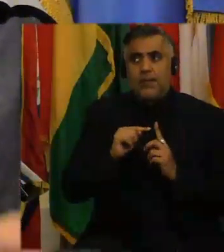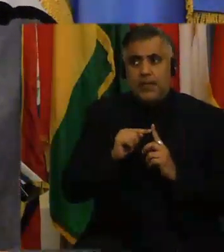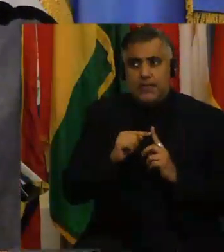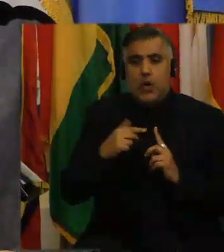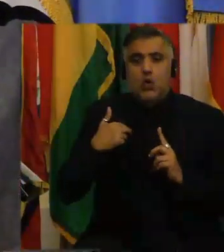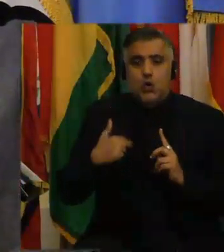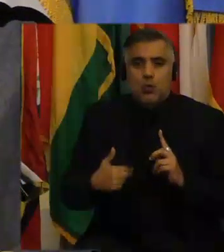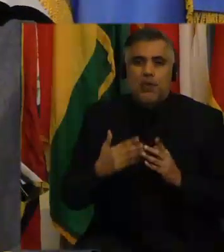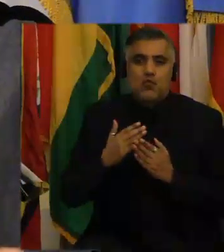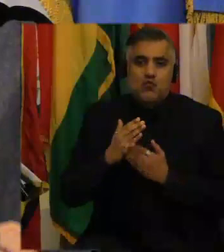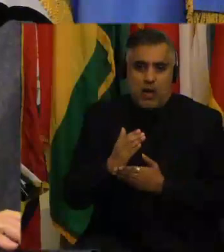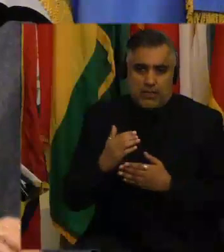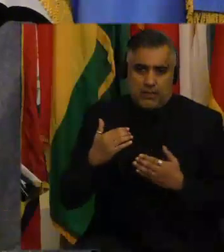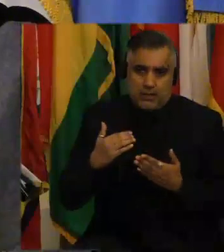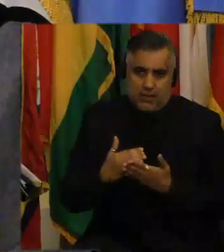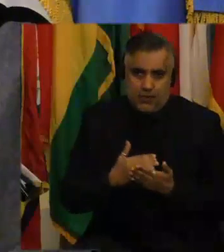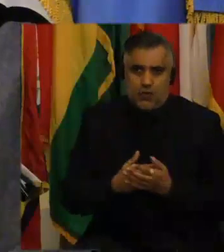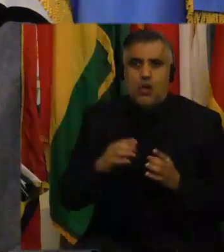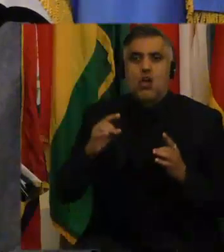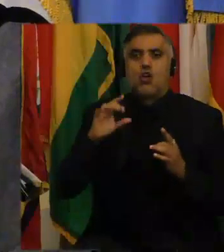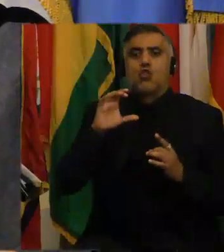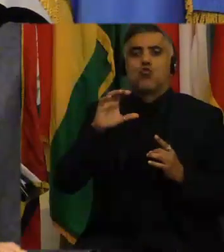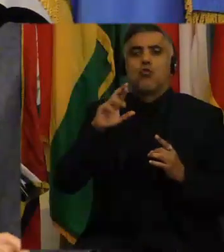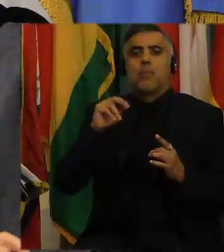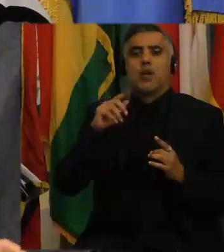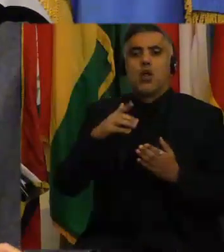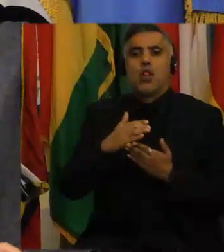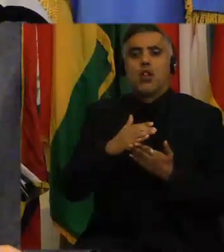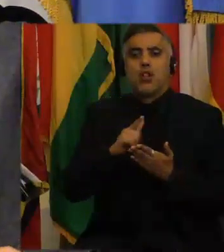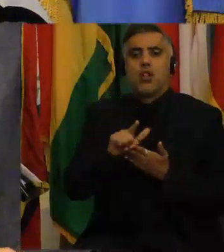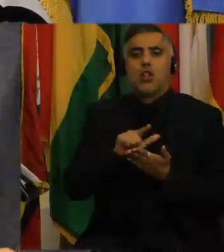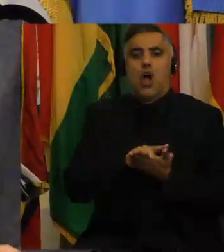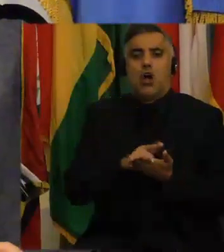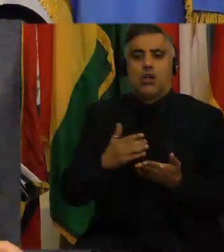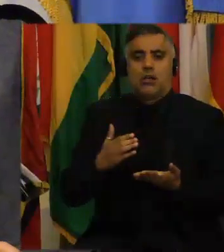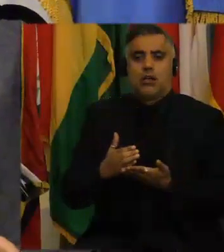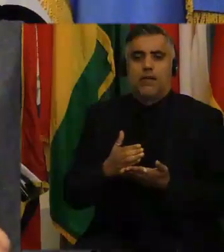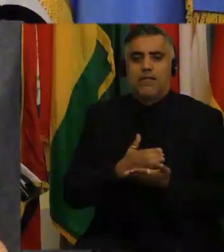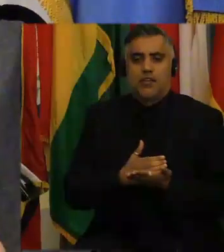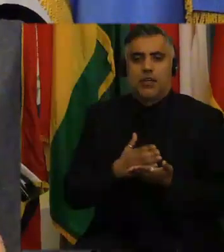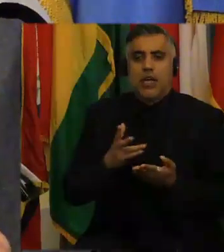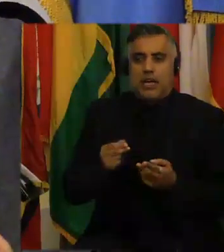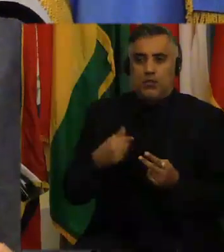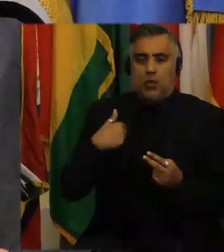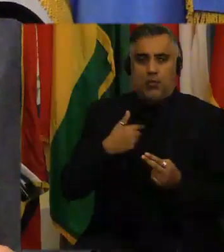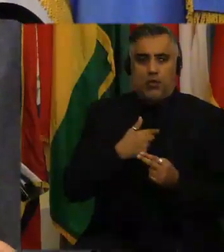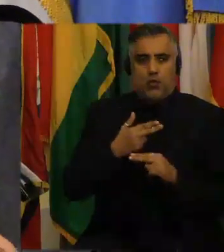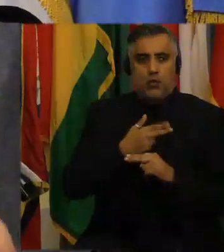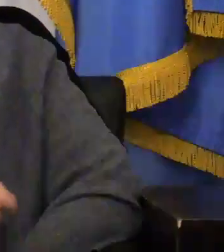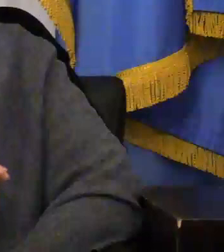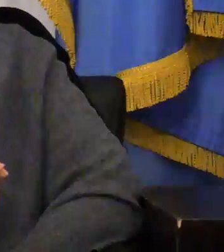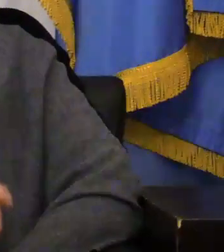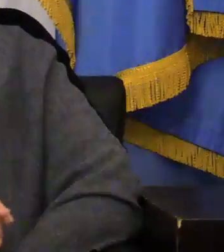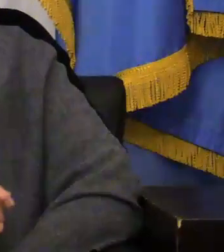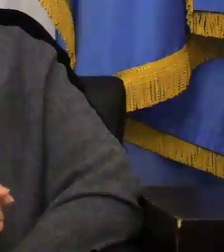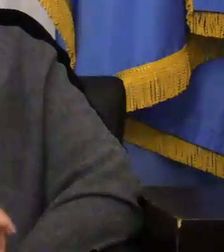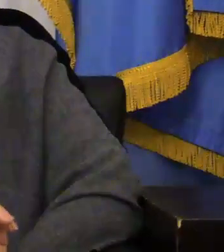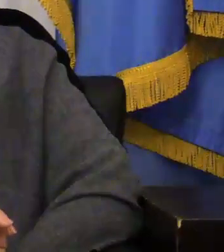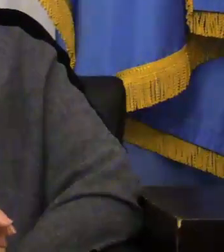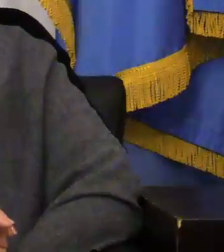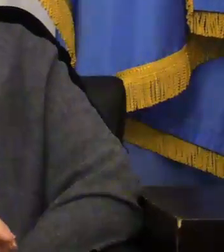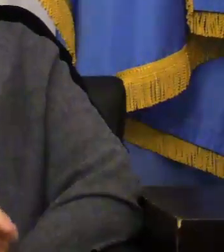is a human rights convention, it's a criminal law convention, and it is a convention that deals with gender equality. It is the